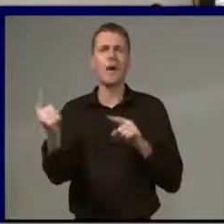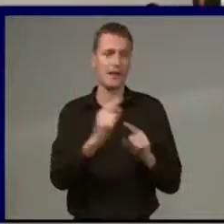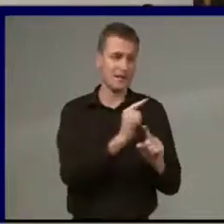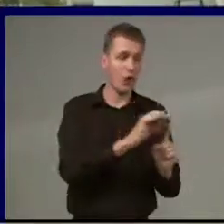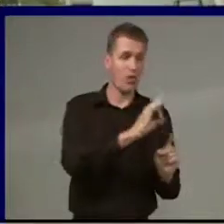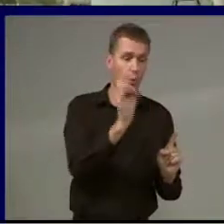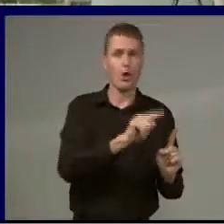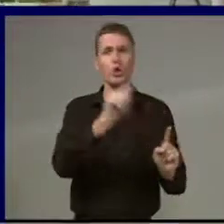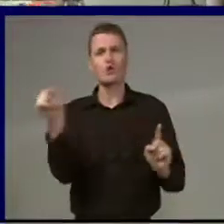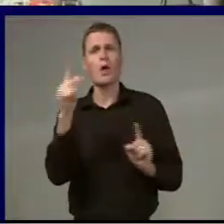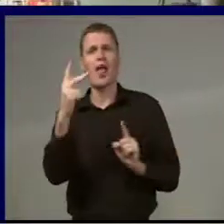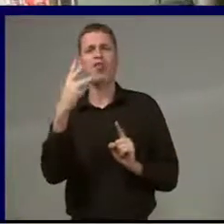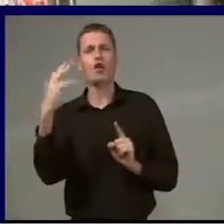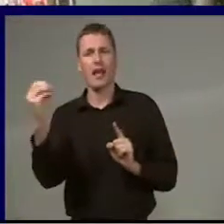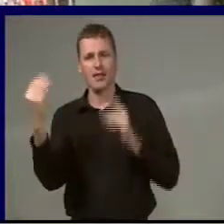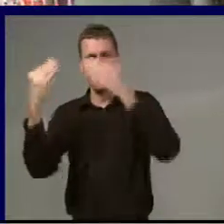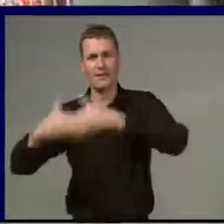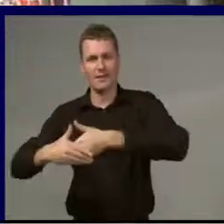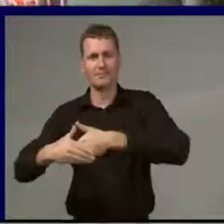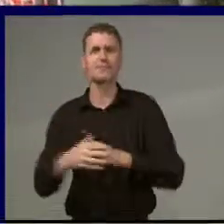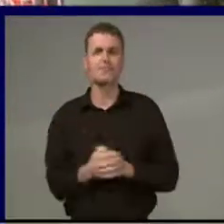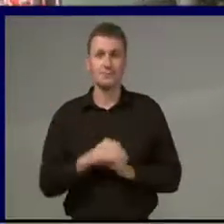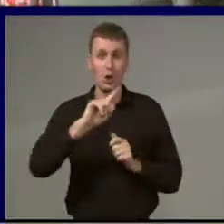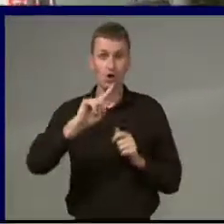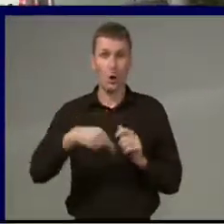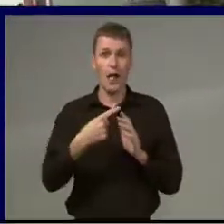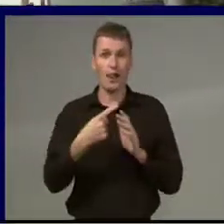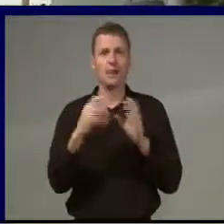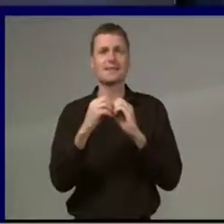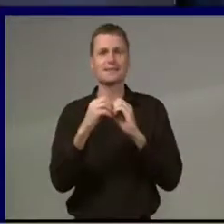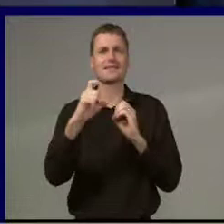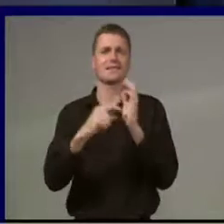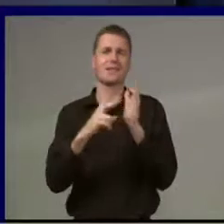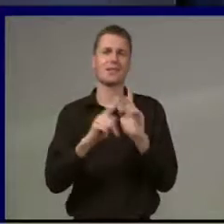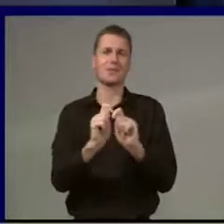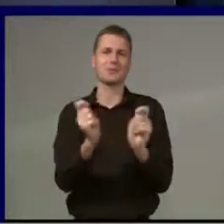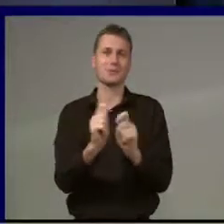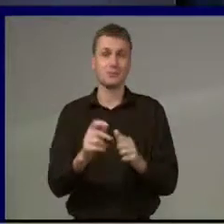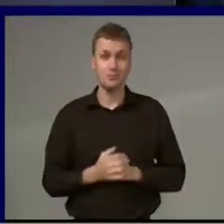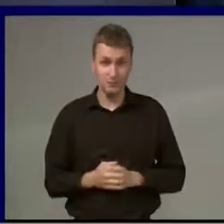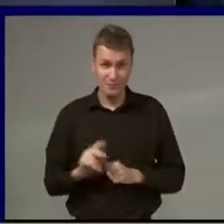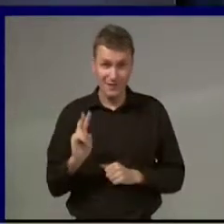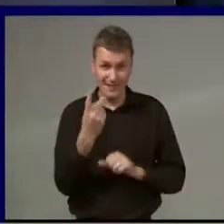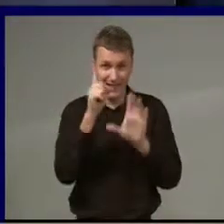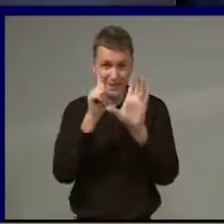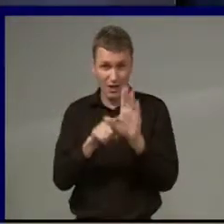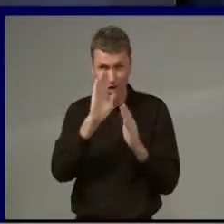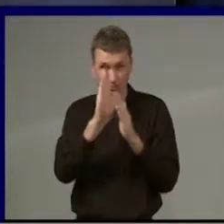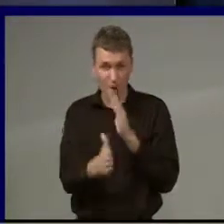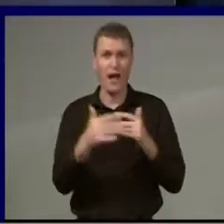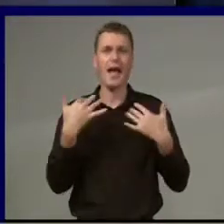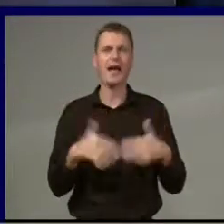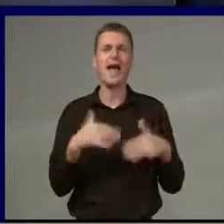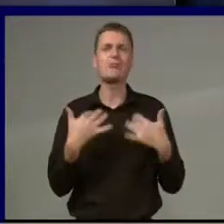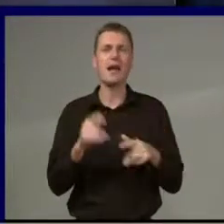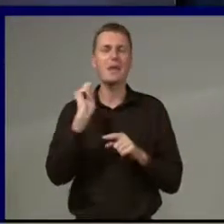until 8:30 p.m. Joelle Bautista, CTV News. For the second year running, a Canterbury builder has taken